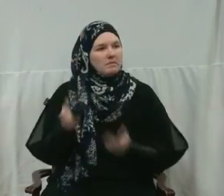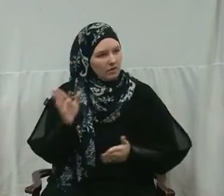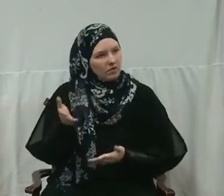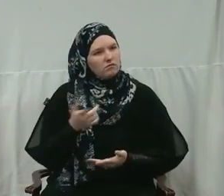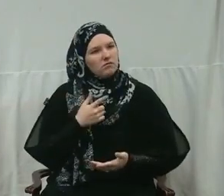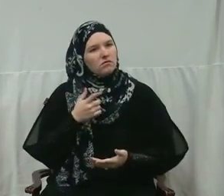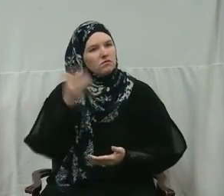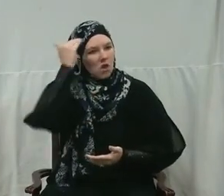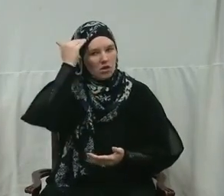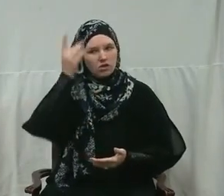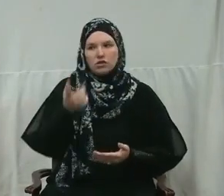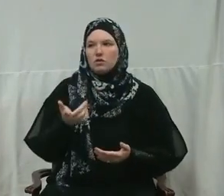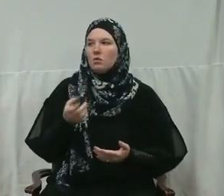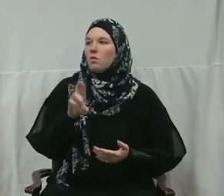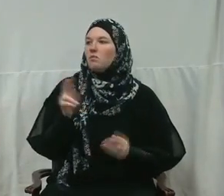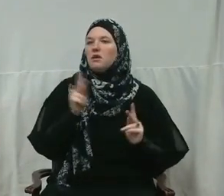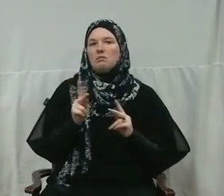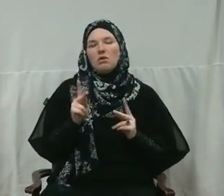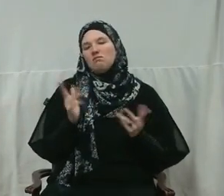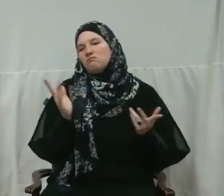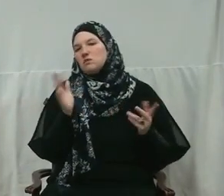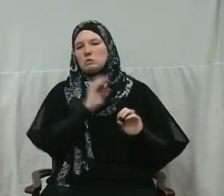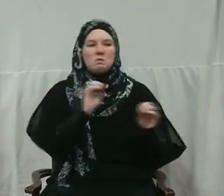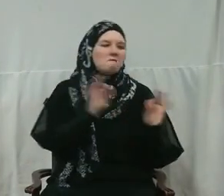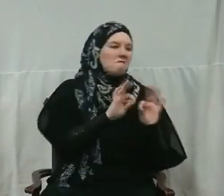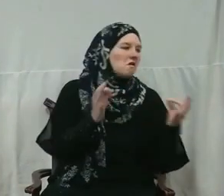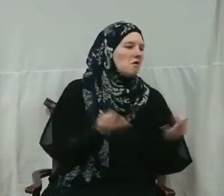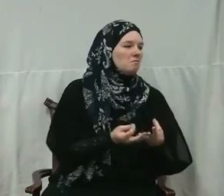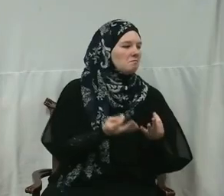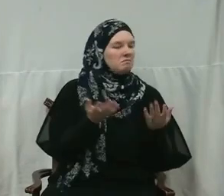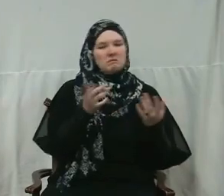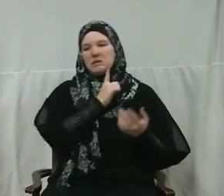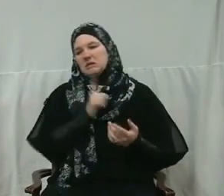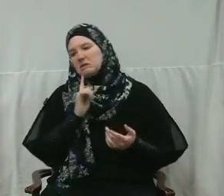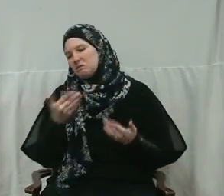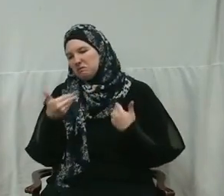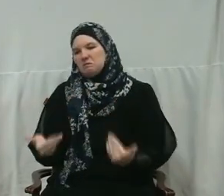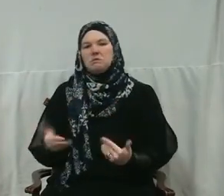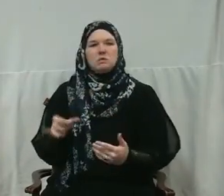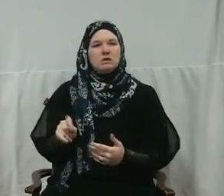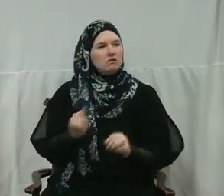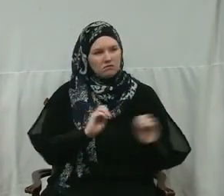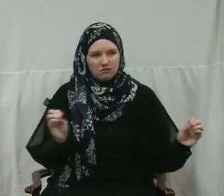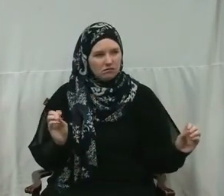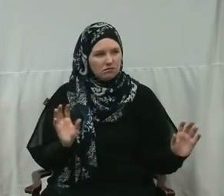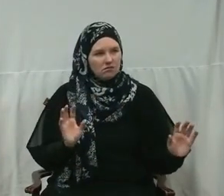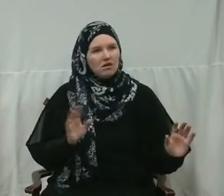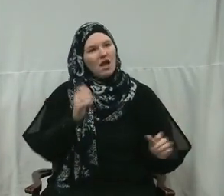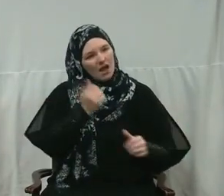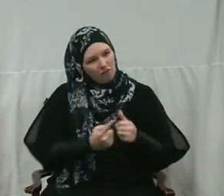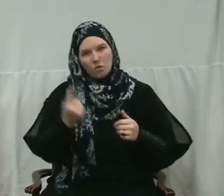those who don't have anything to worry about. No, it is everybody's responsibility, and it is everybody's